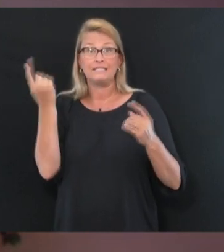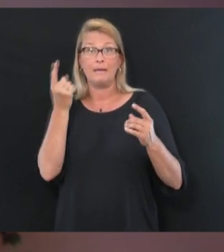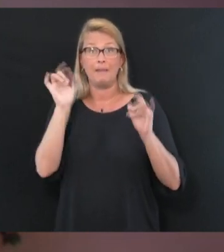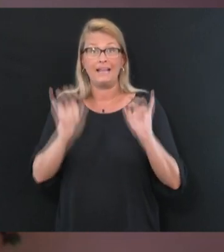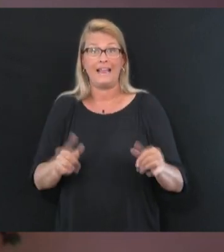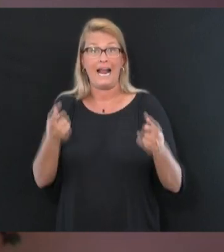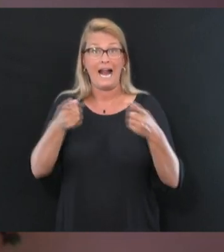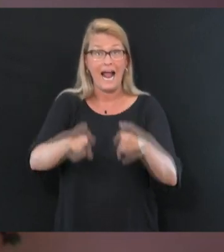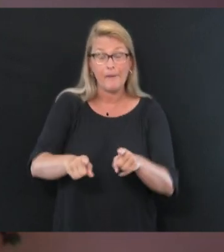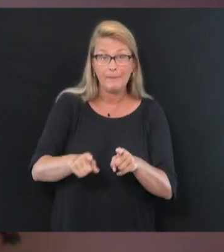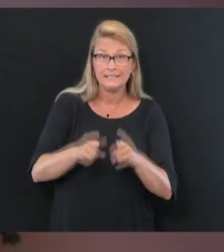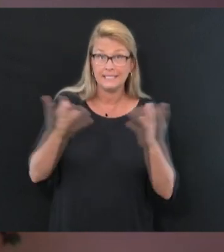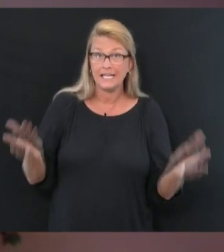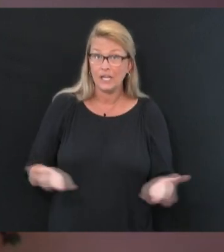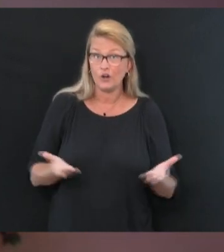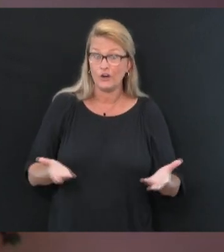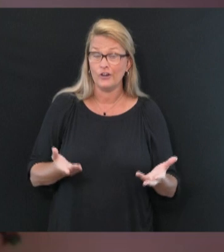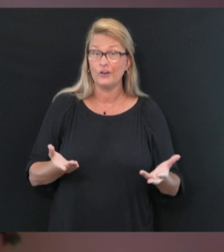I think that as